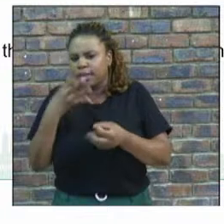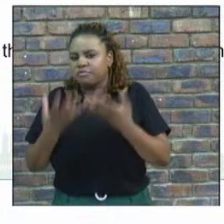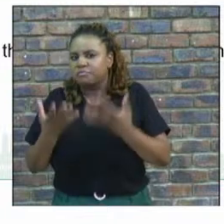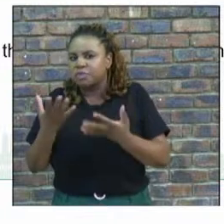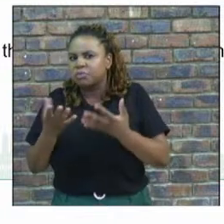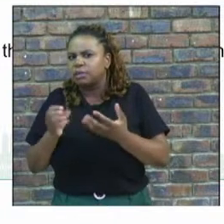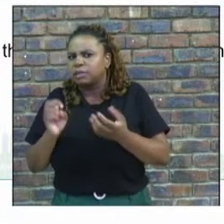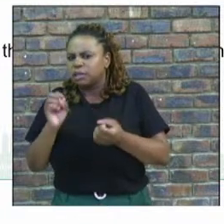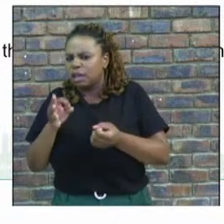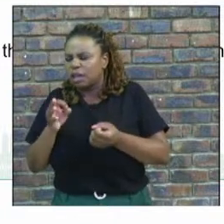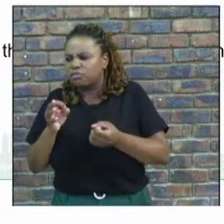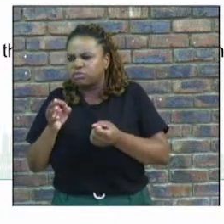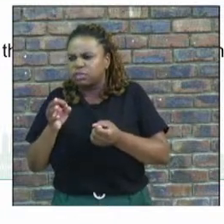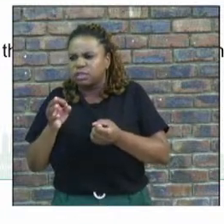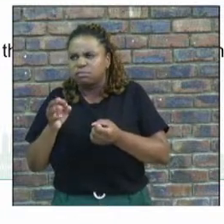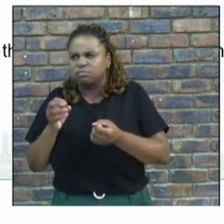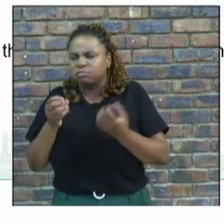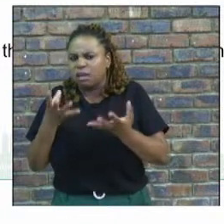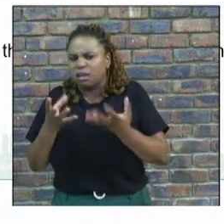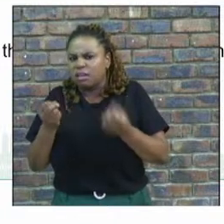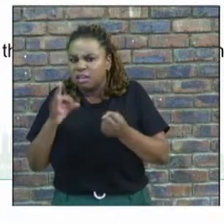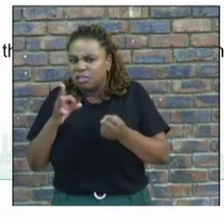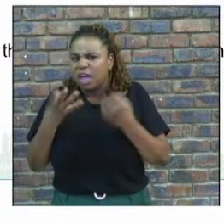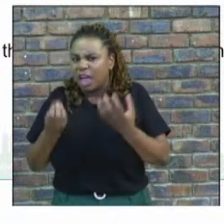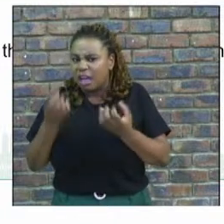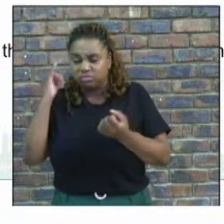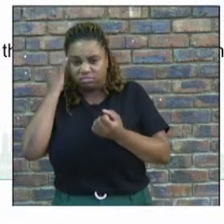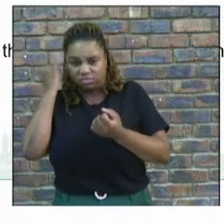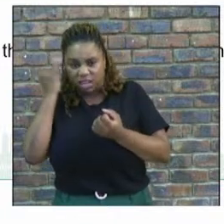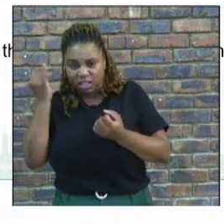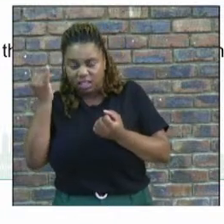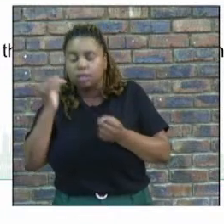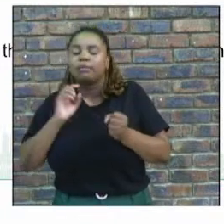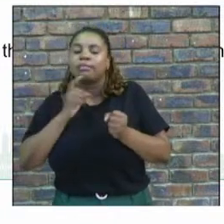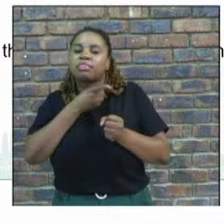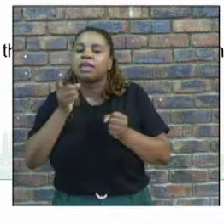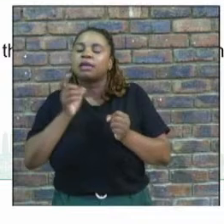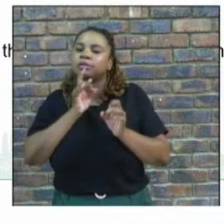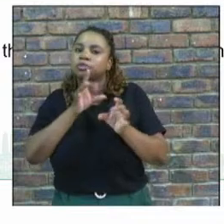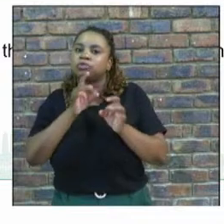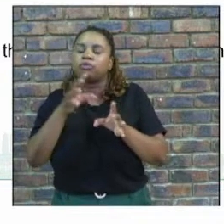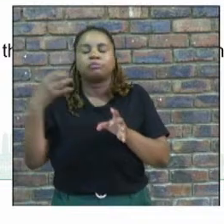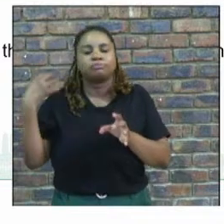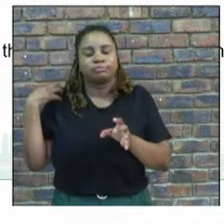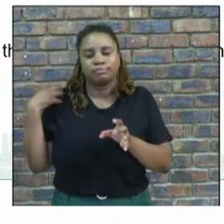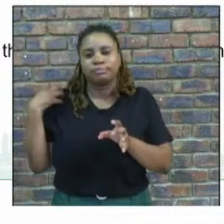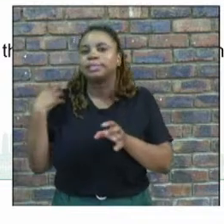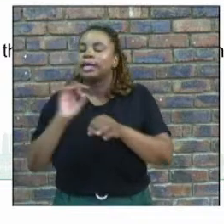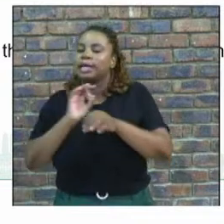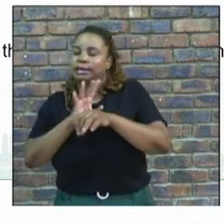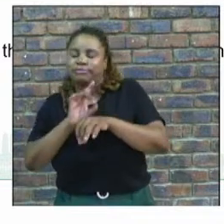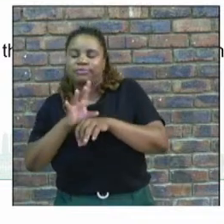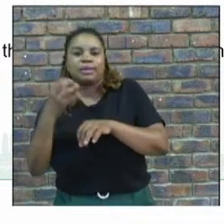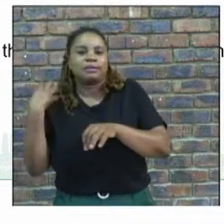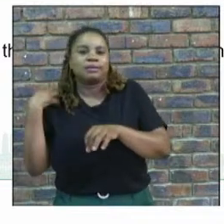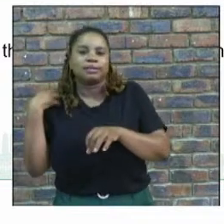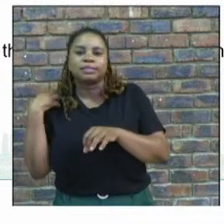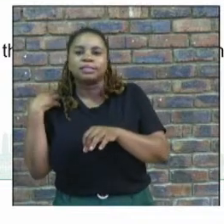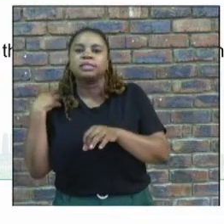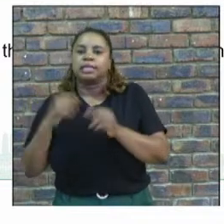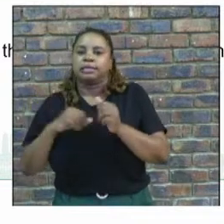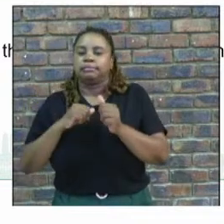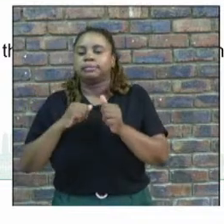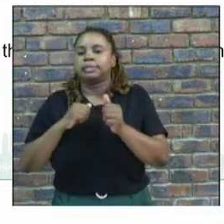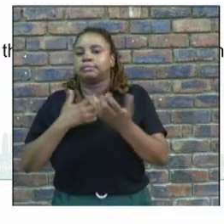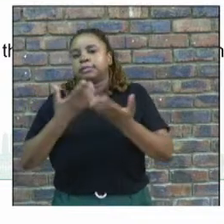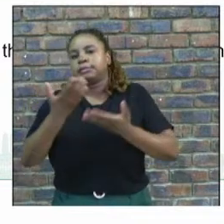including from the community, so this committee, it will advise the minister to say these are the objections that we have